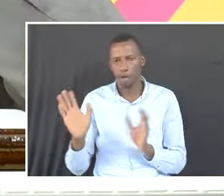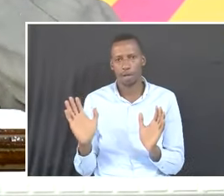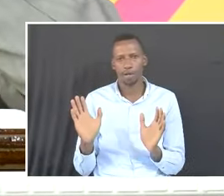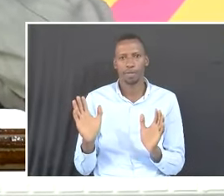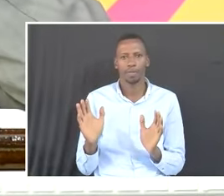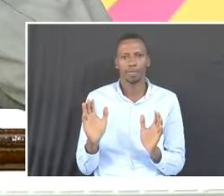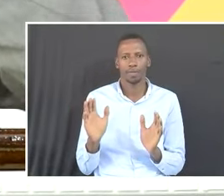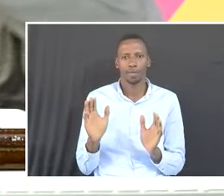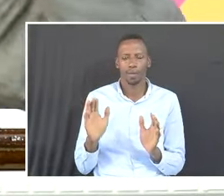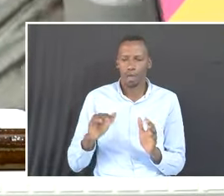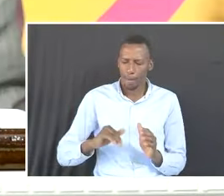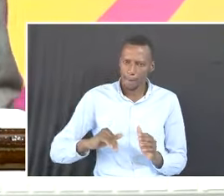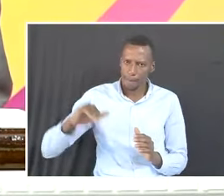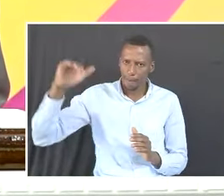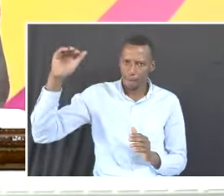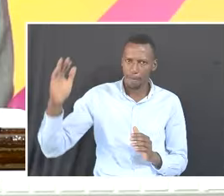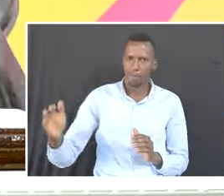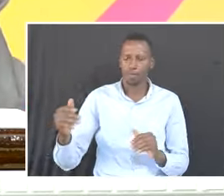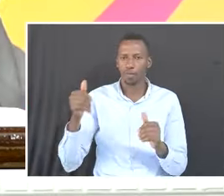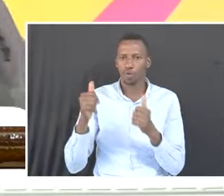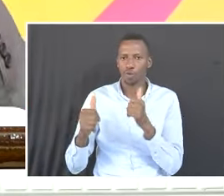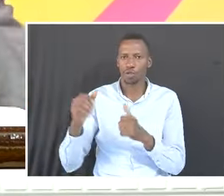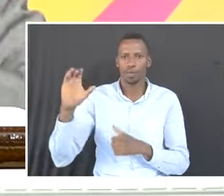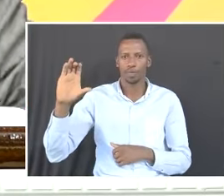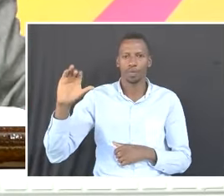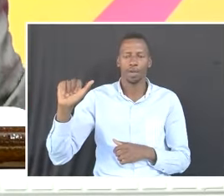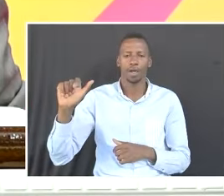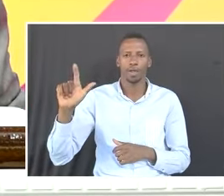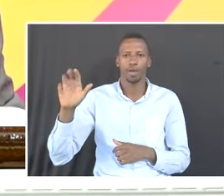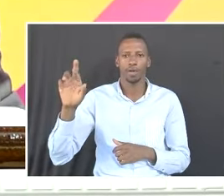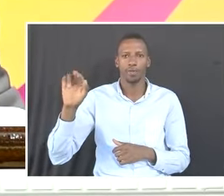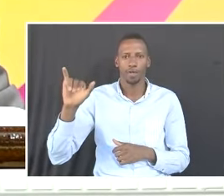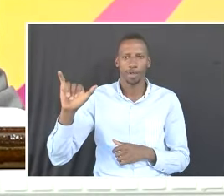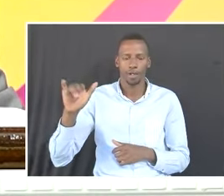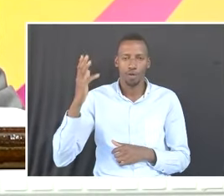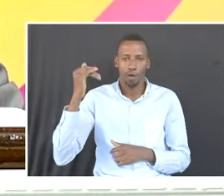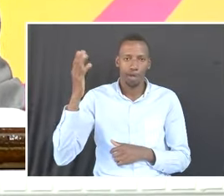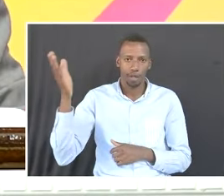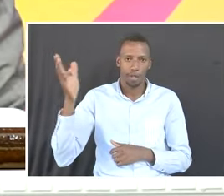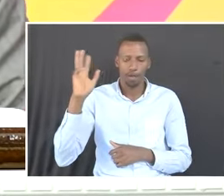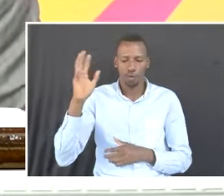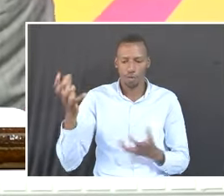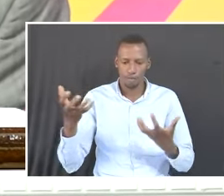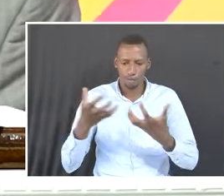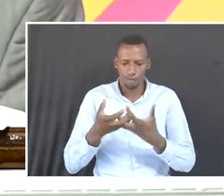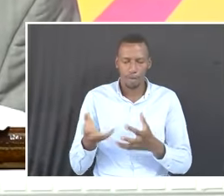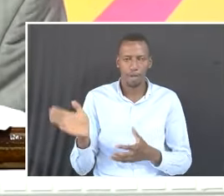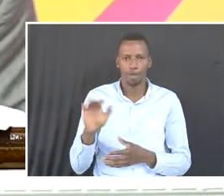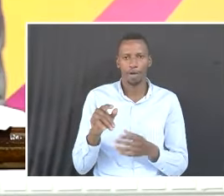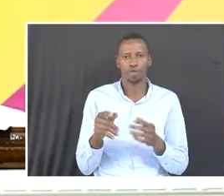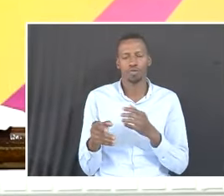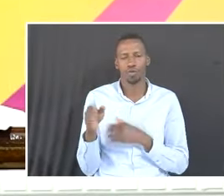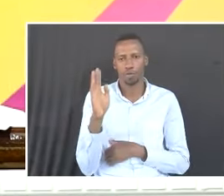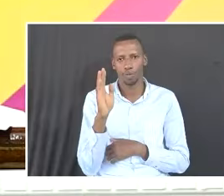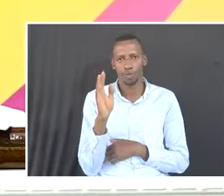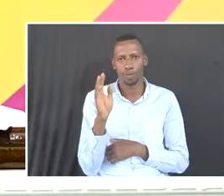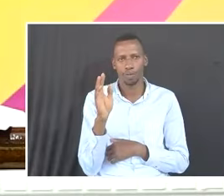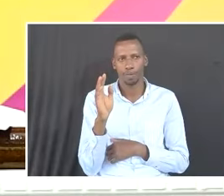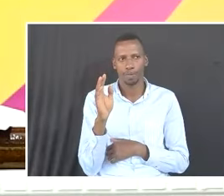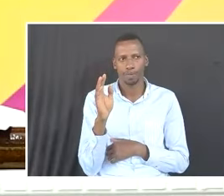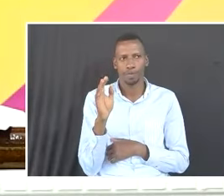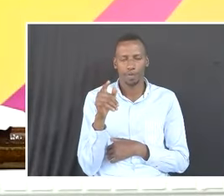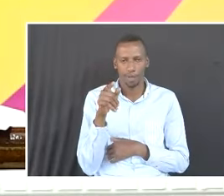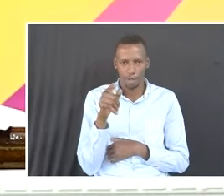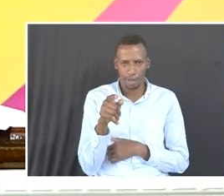mountain particularly? Mount Calvary, because there we are reconciled to God. Escape the act on Mount Calvary